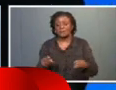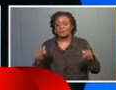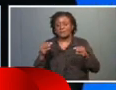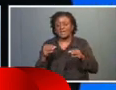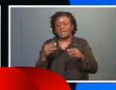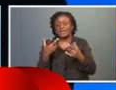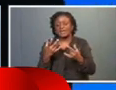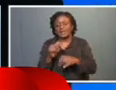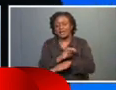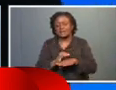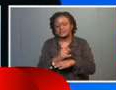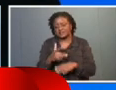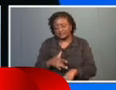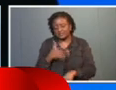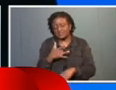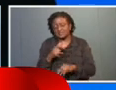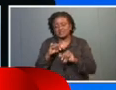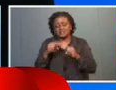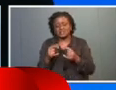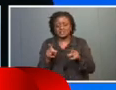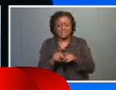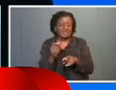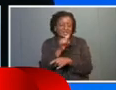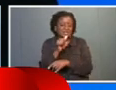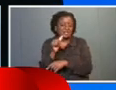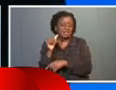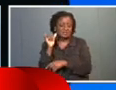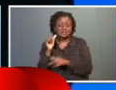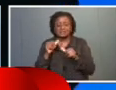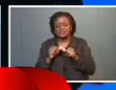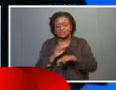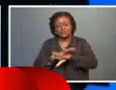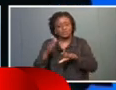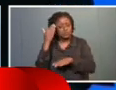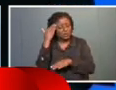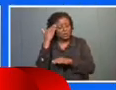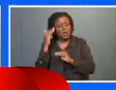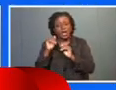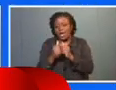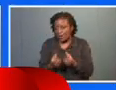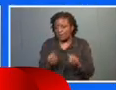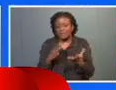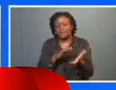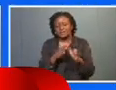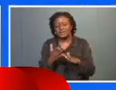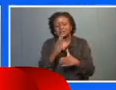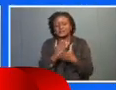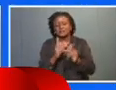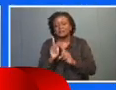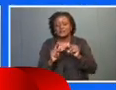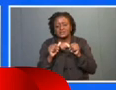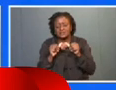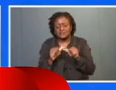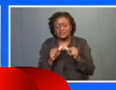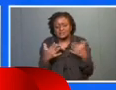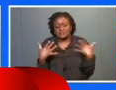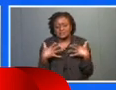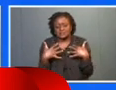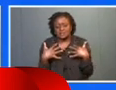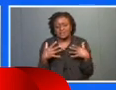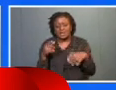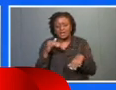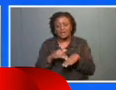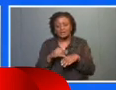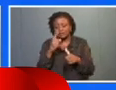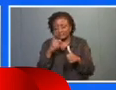just yesterday. We still don't know exactly how many died, and some people still tremble at the first